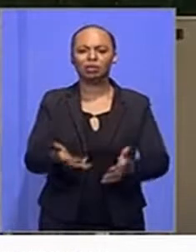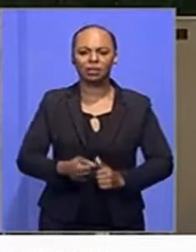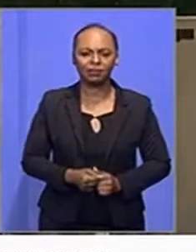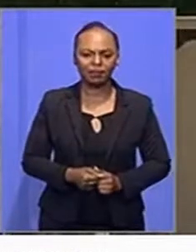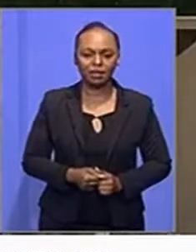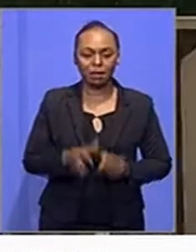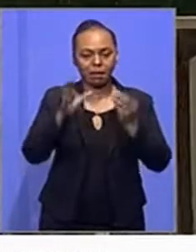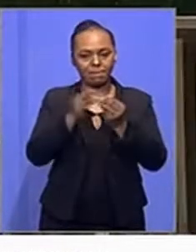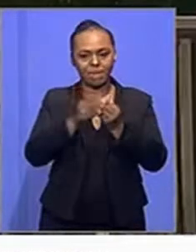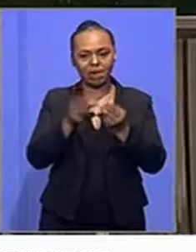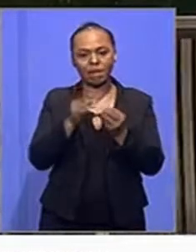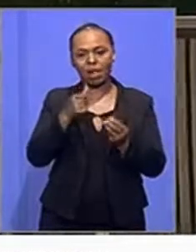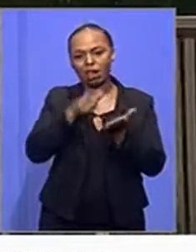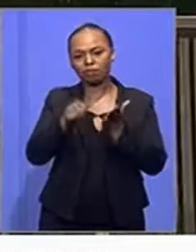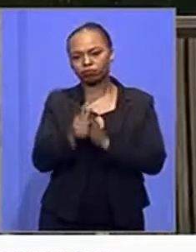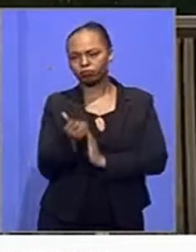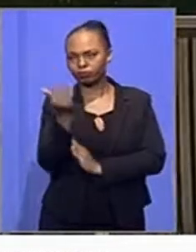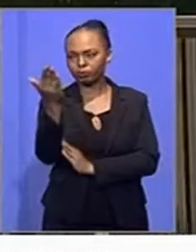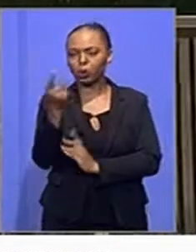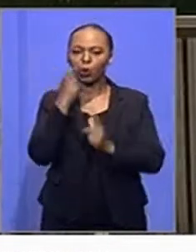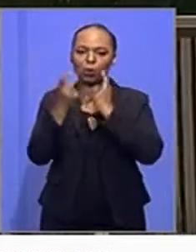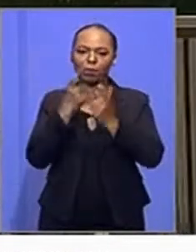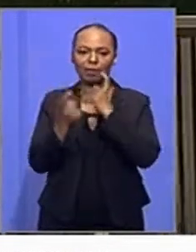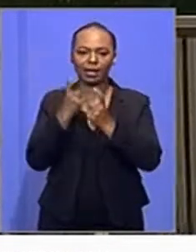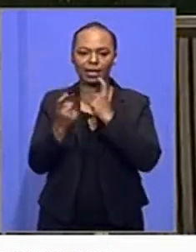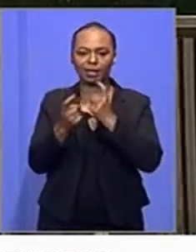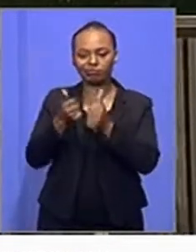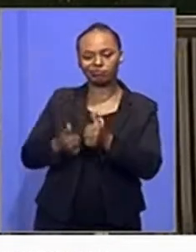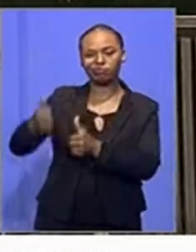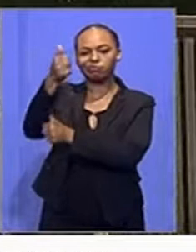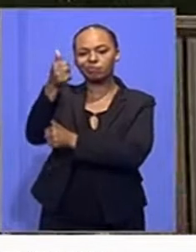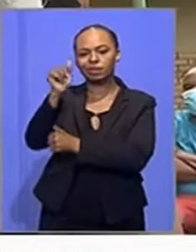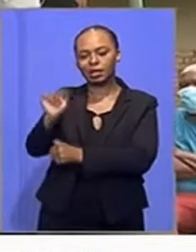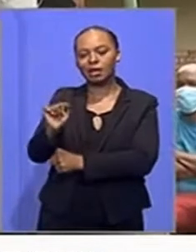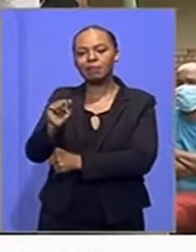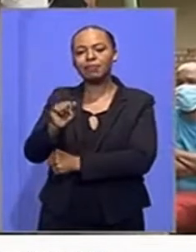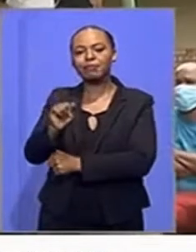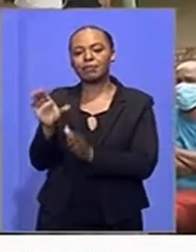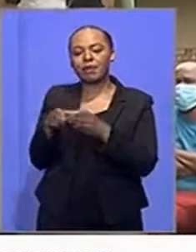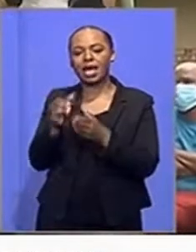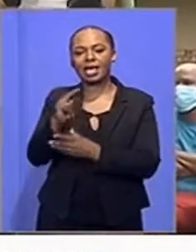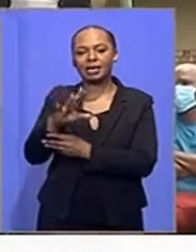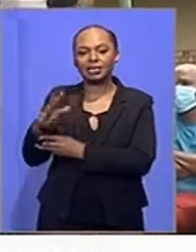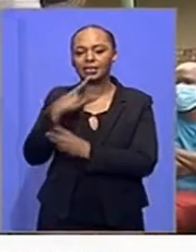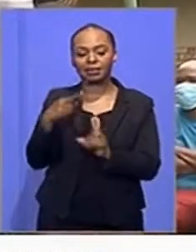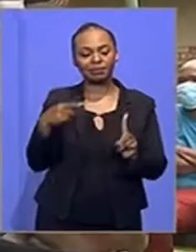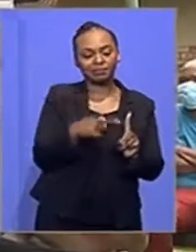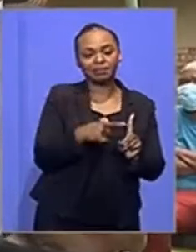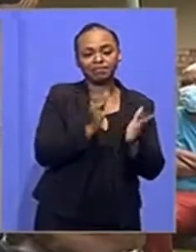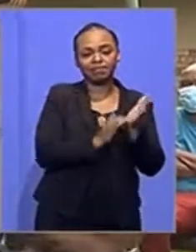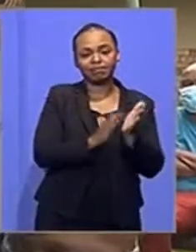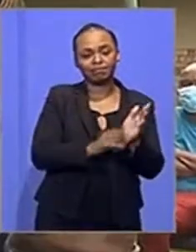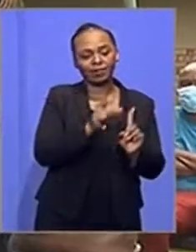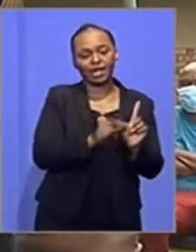ne a neelana ka setlankana sa dingongorego go boeteledipele jwa lekoko ba lopa gore mokwaledi kakaretso